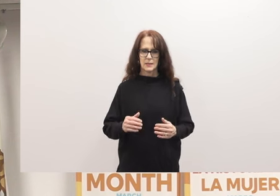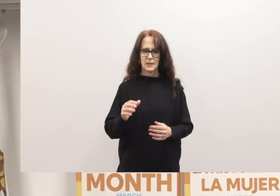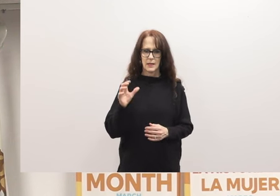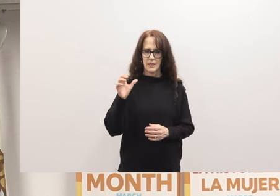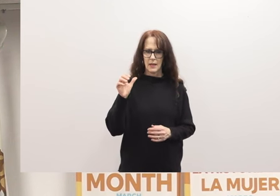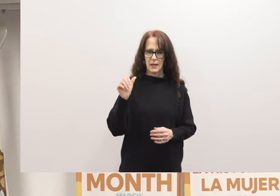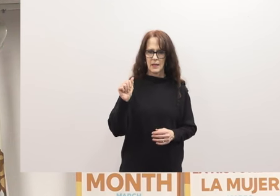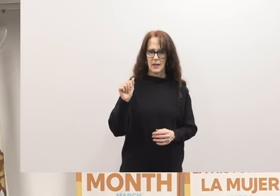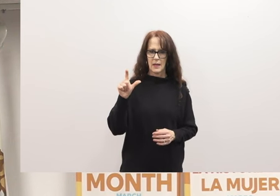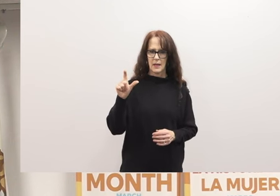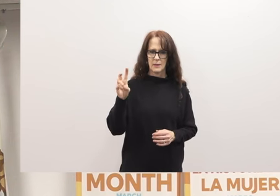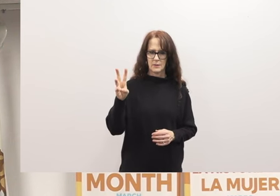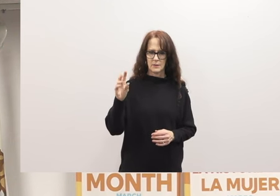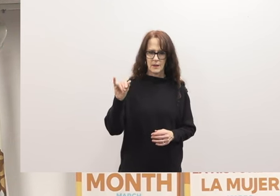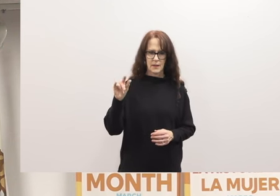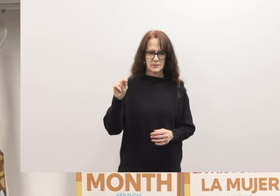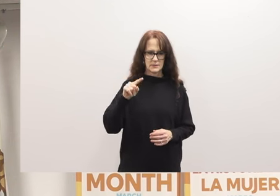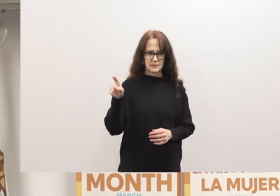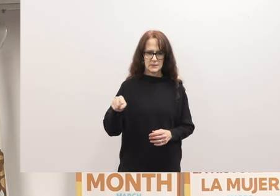Awitz.